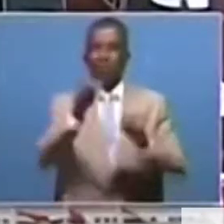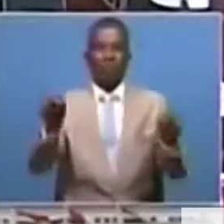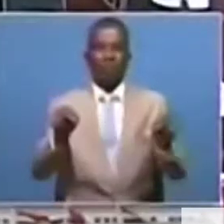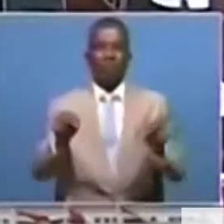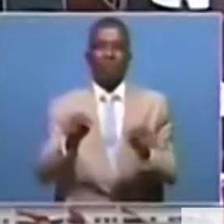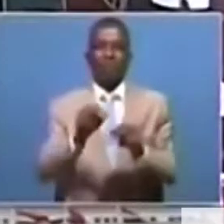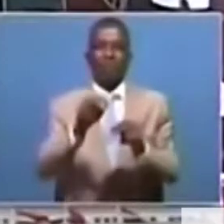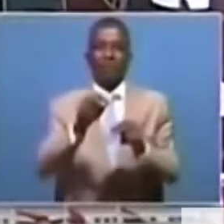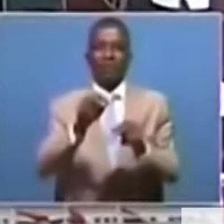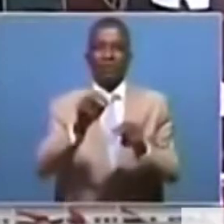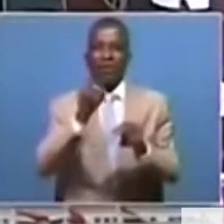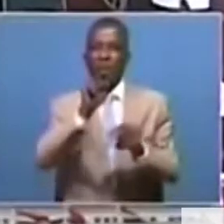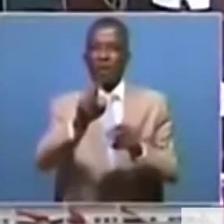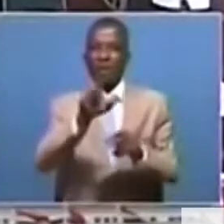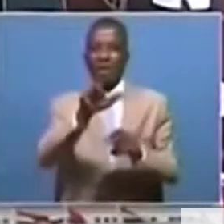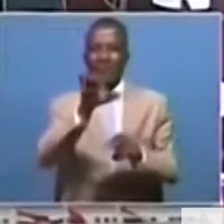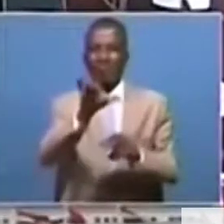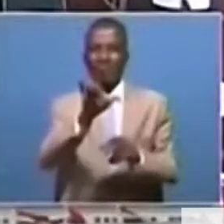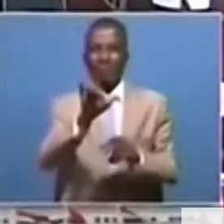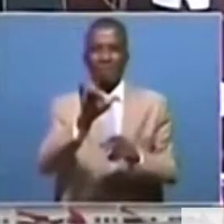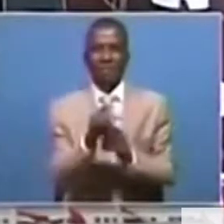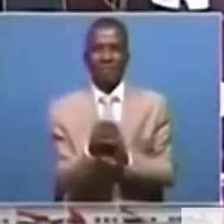Order